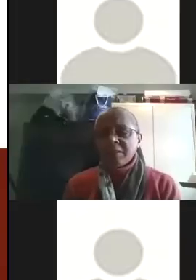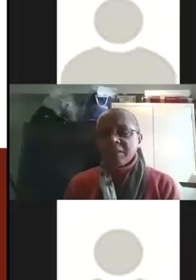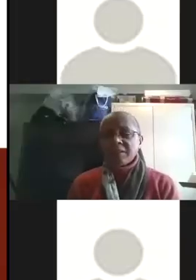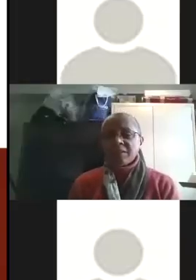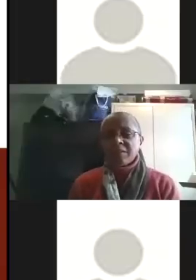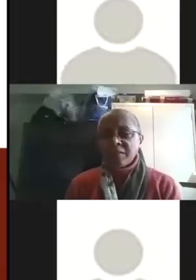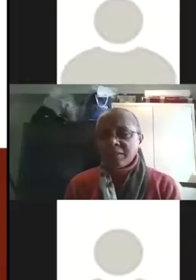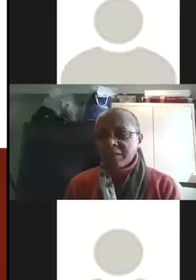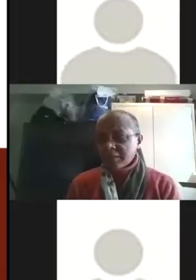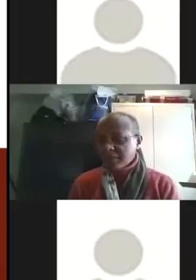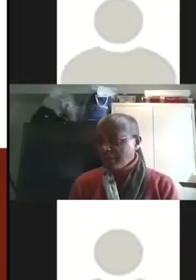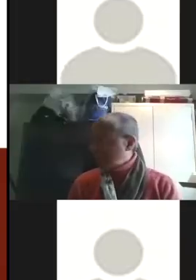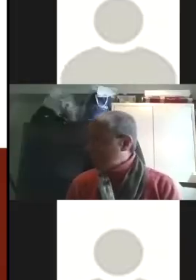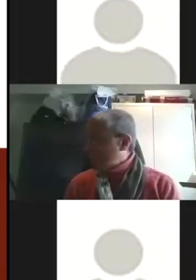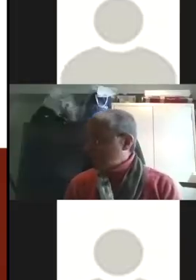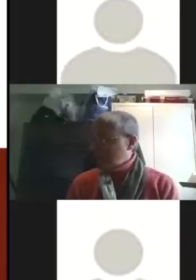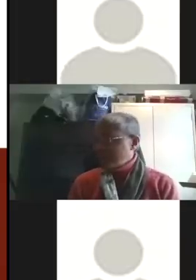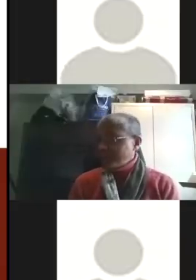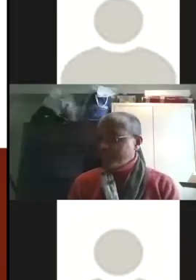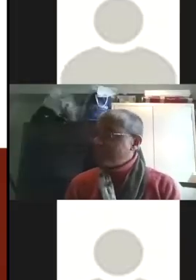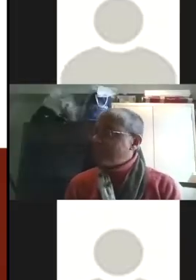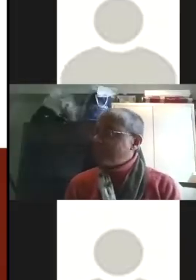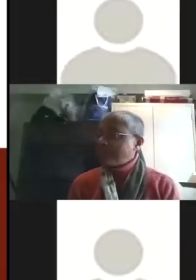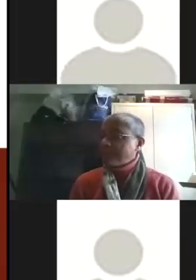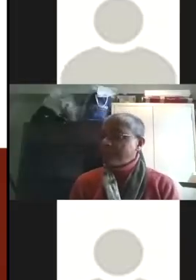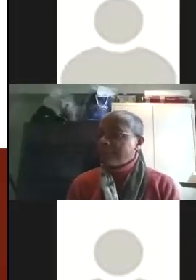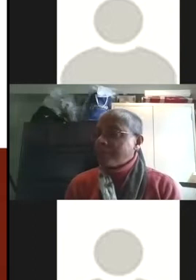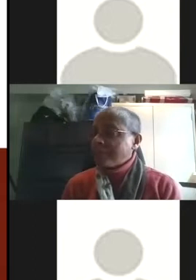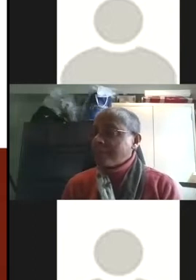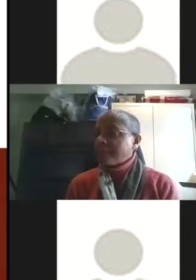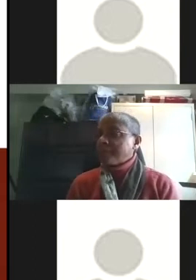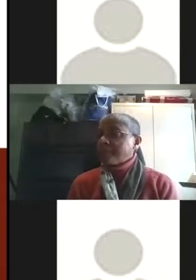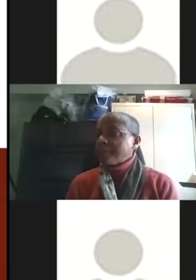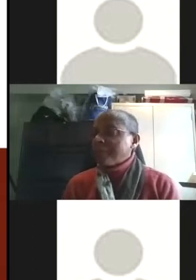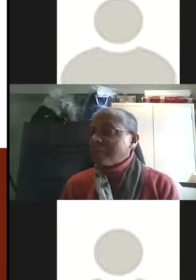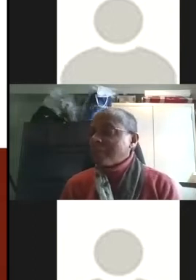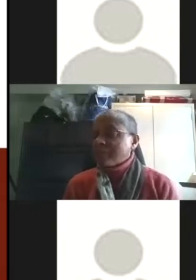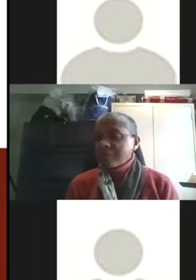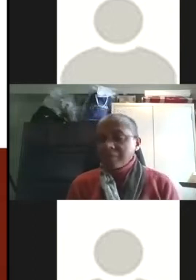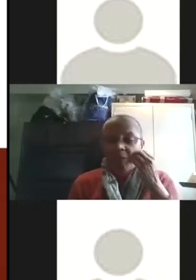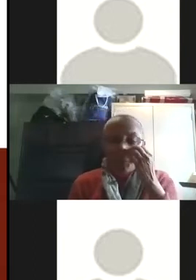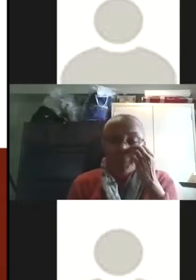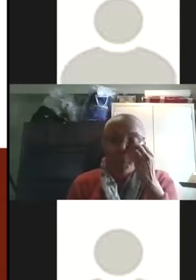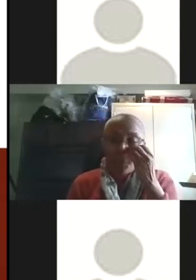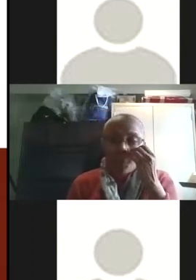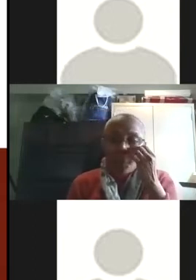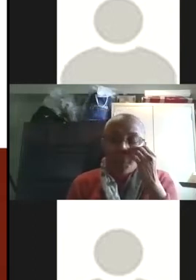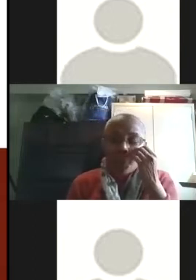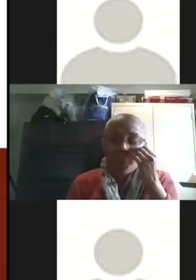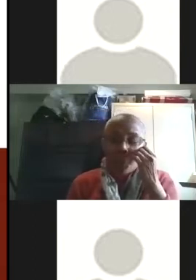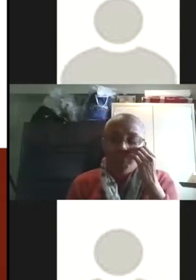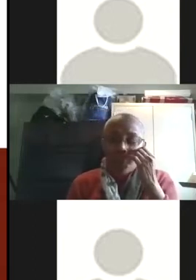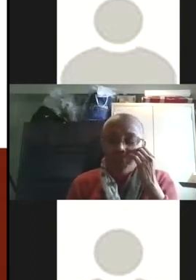expert on the future of work. His research focuses on applied technical